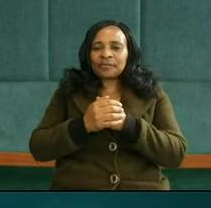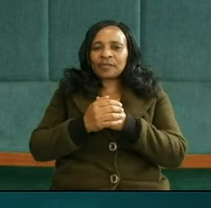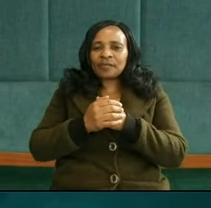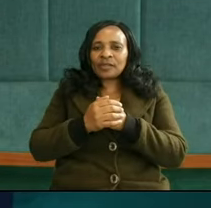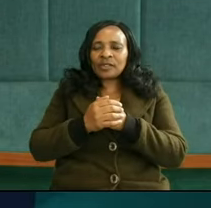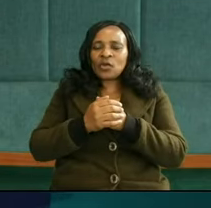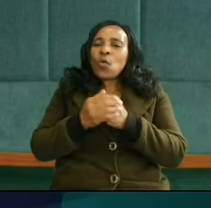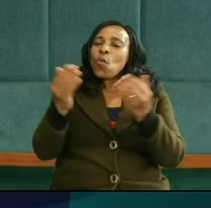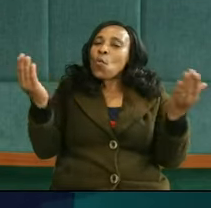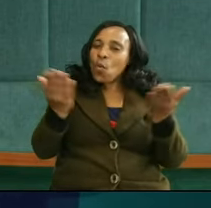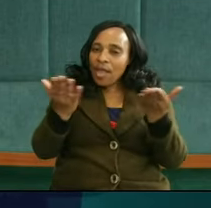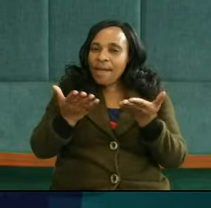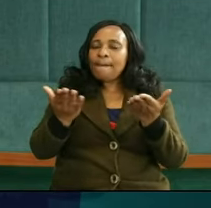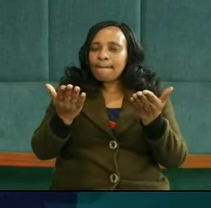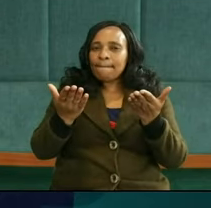whereas